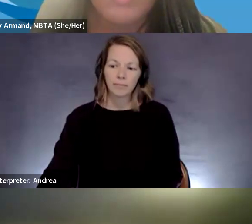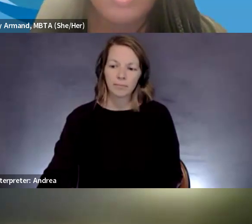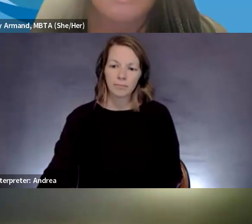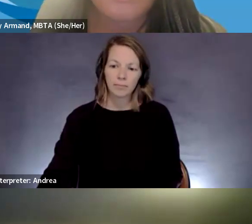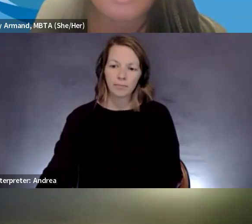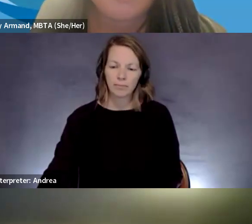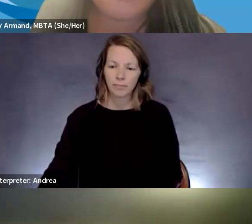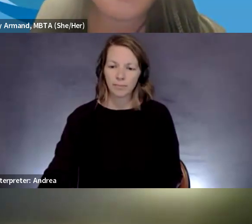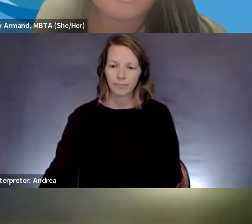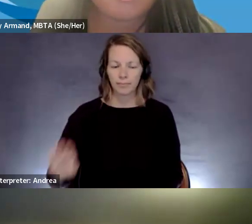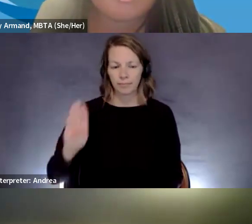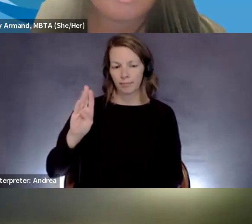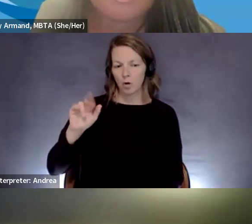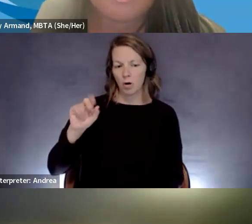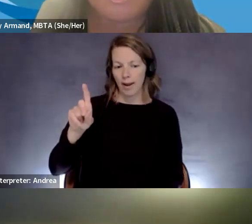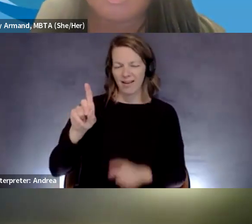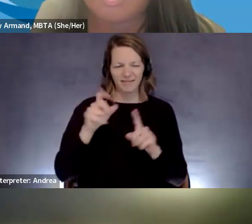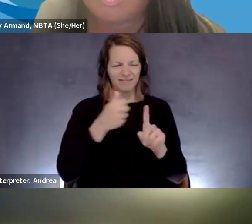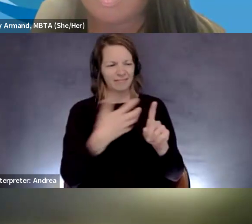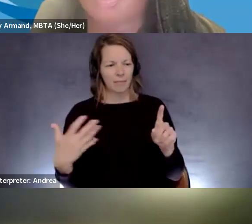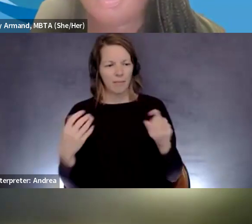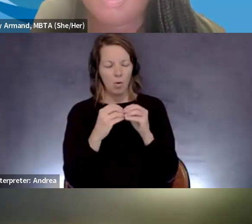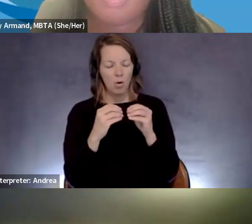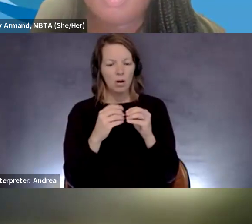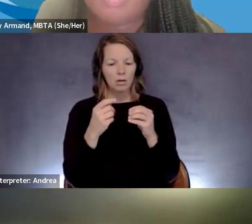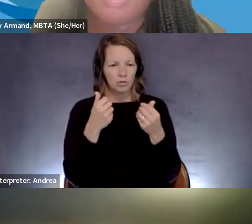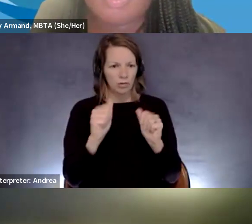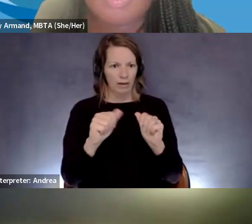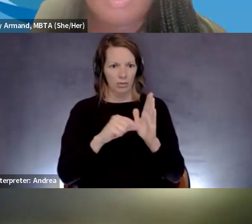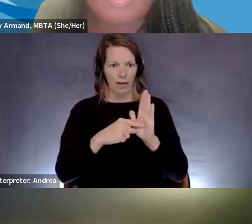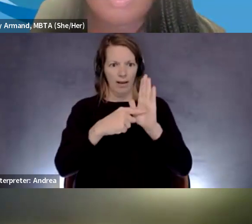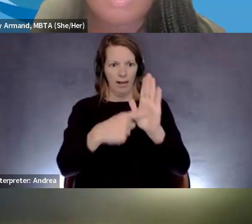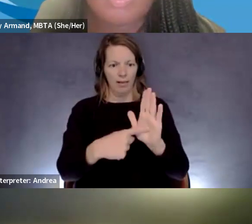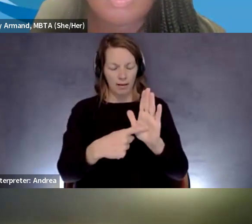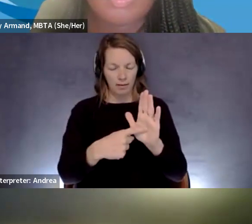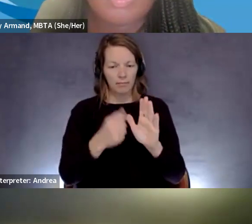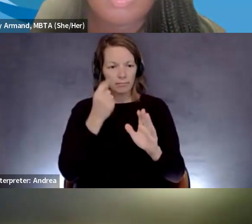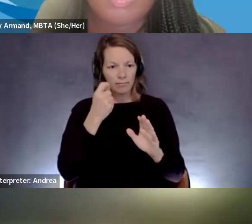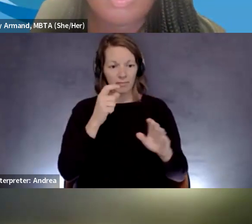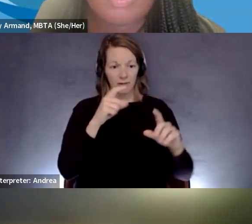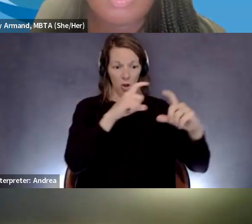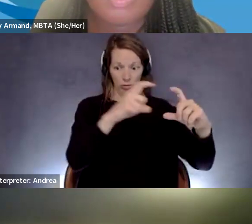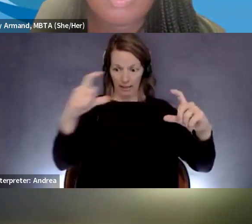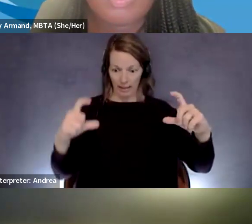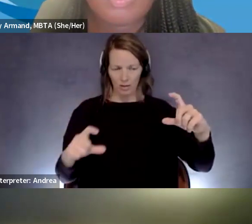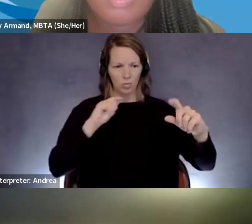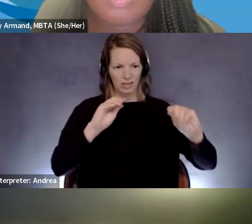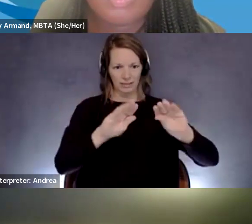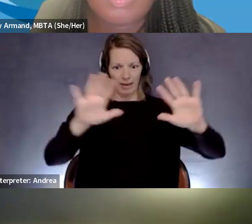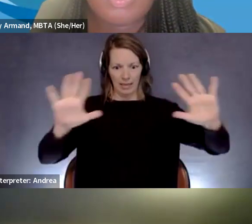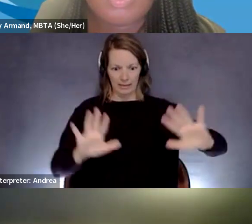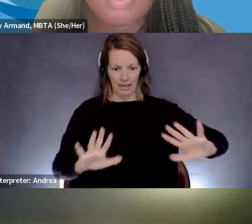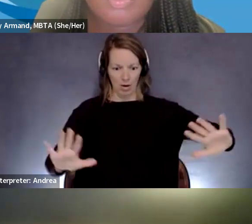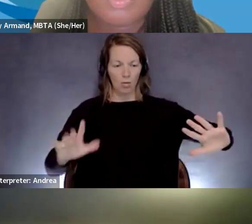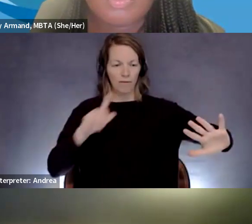So just to elaborate a little more, I think we were trying to highlight the fact that the grid was a lot more spaced out for that project, and where